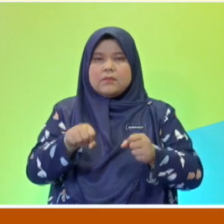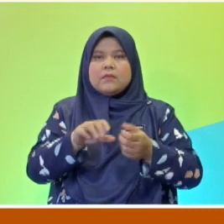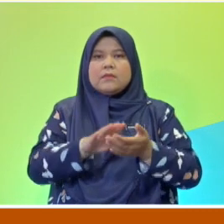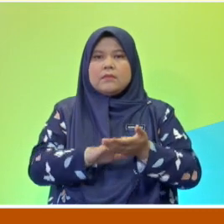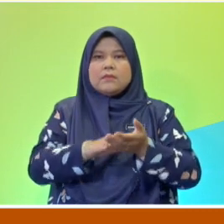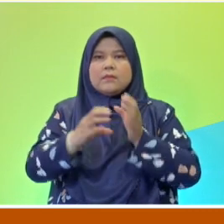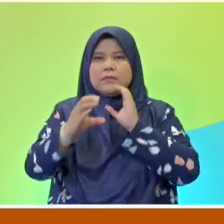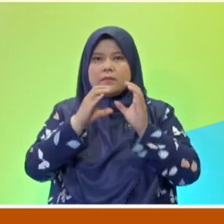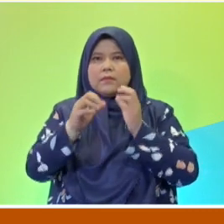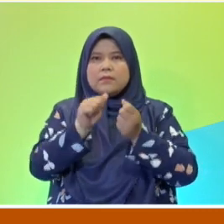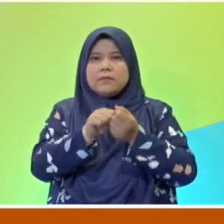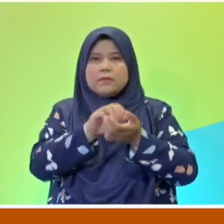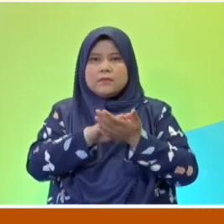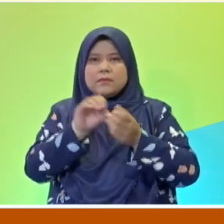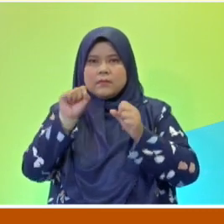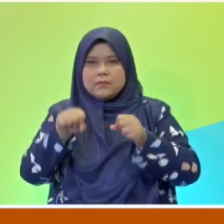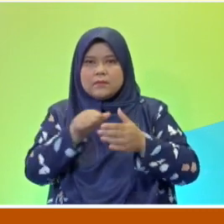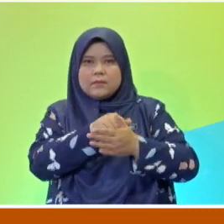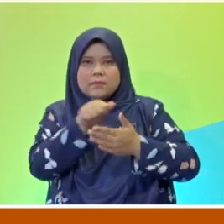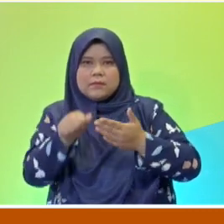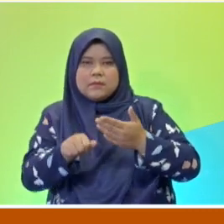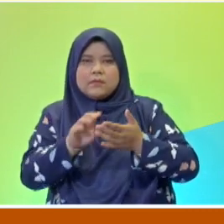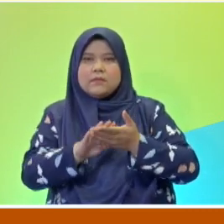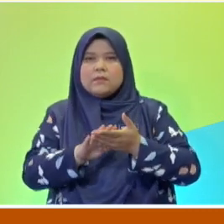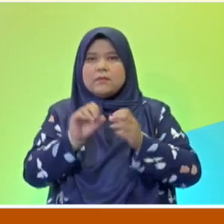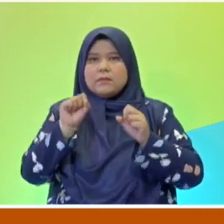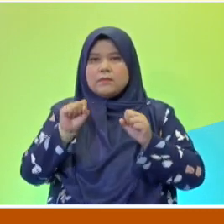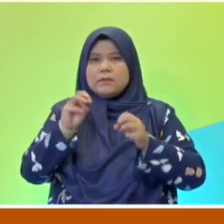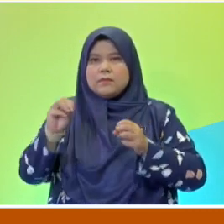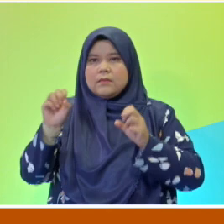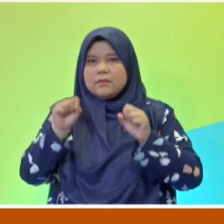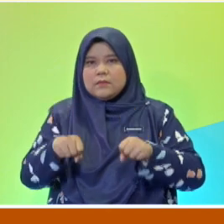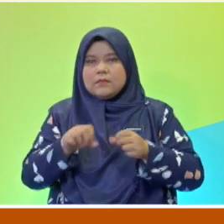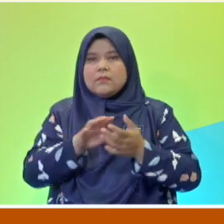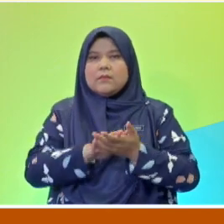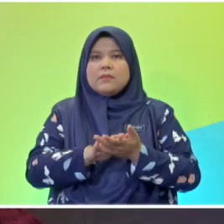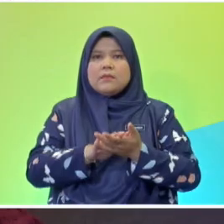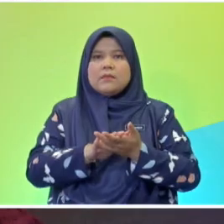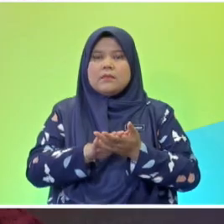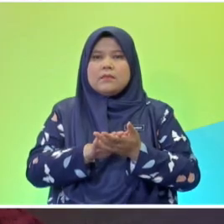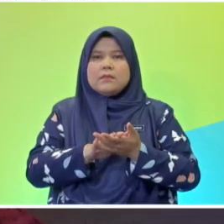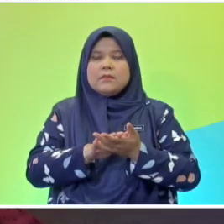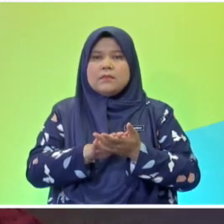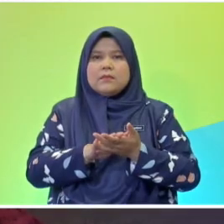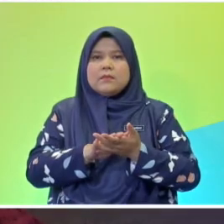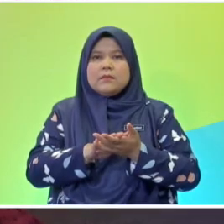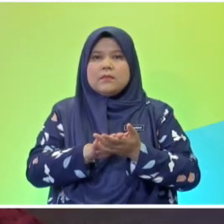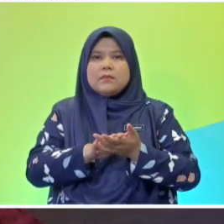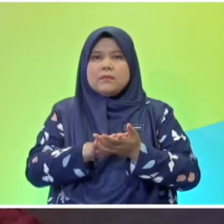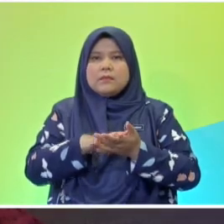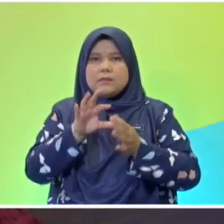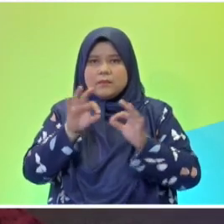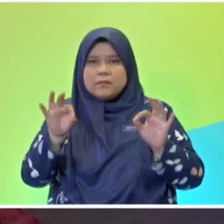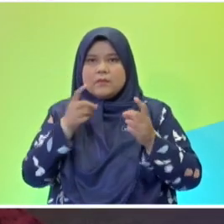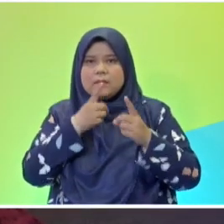communicate appropriately. And finally, Chris, for them to appreciate and inculcate values. Okay. So these are the 9 subject